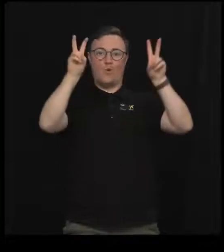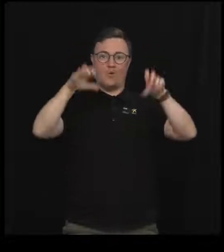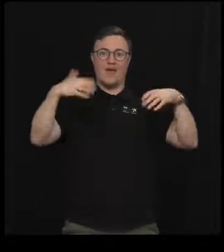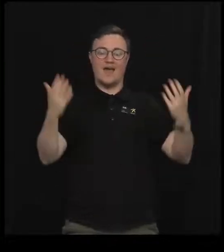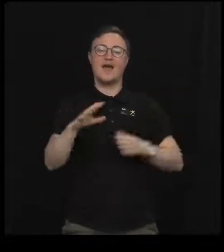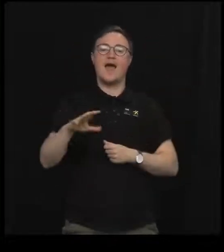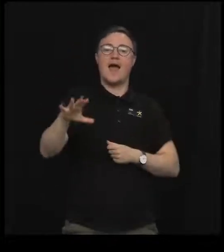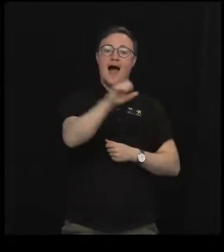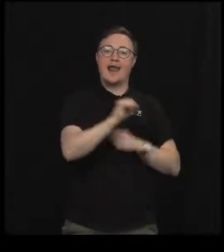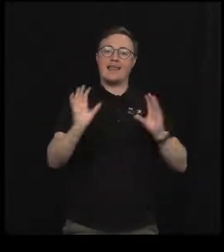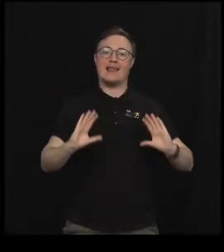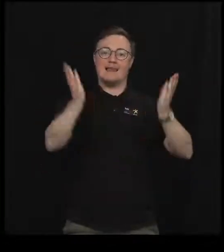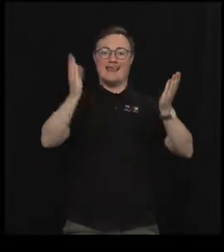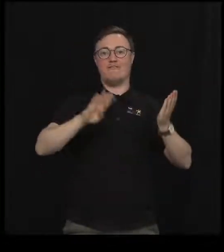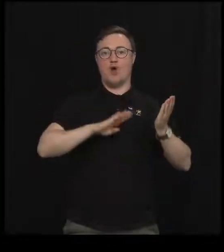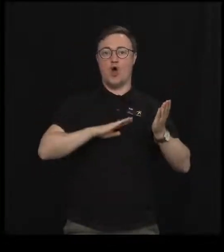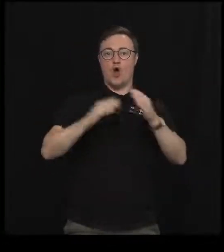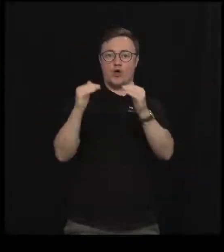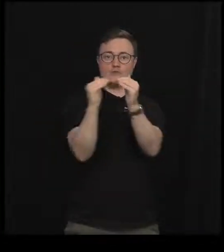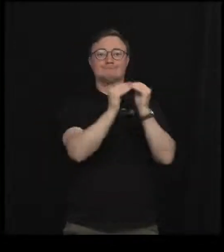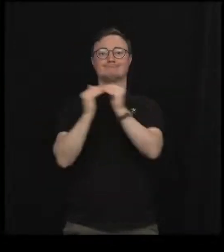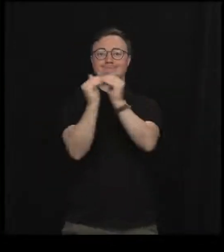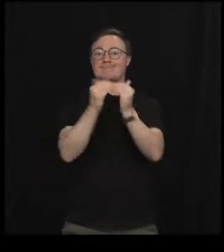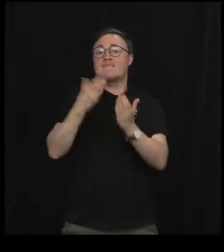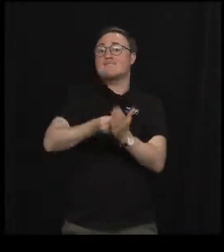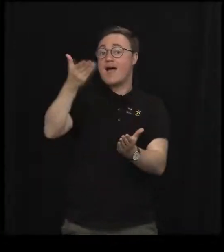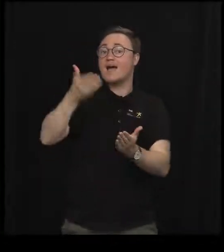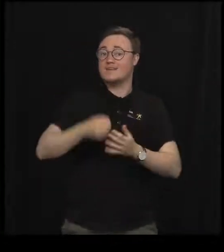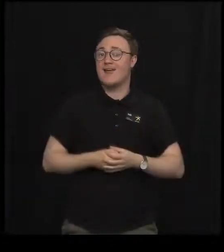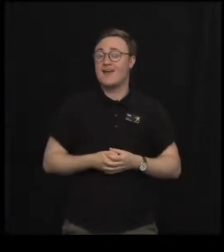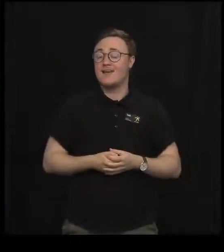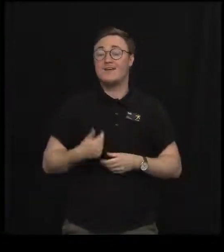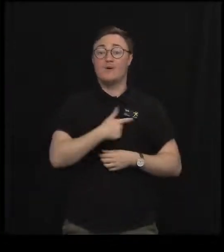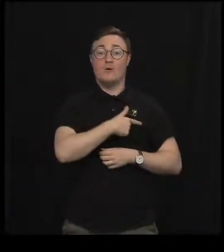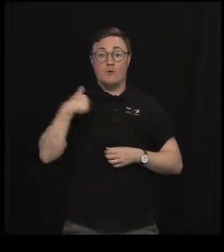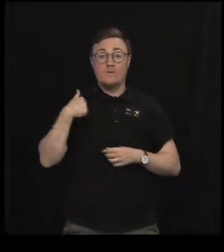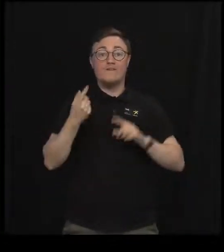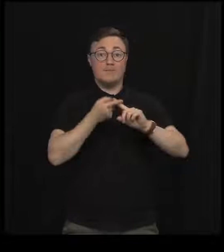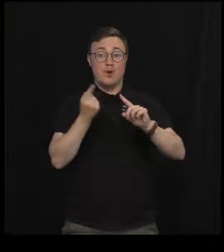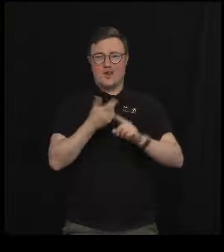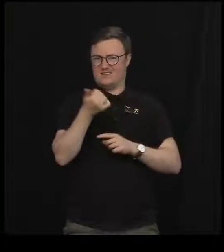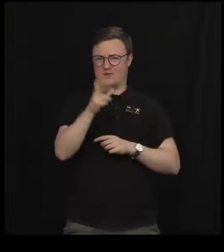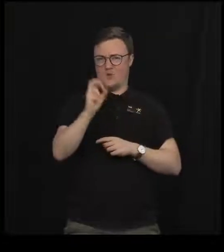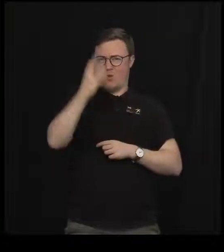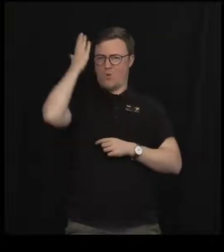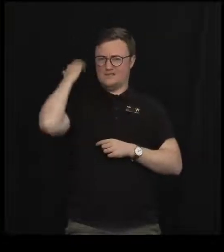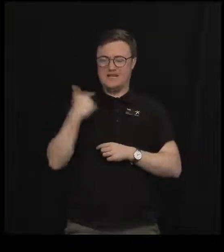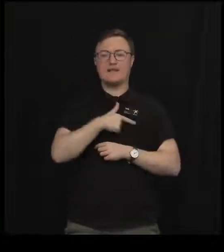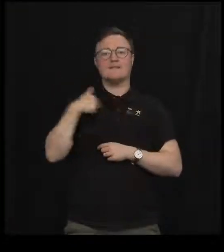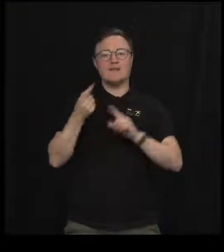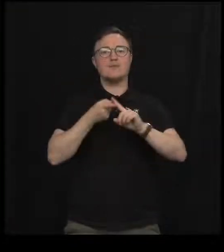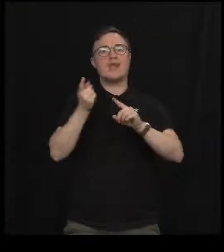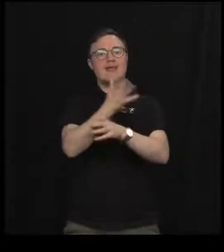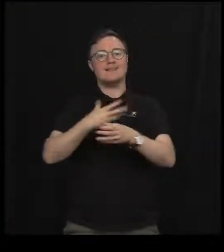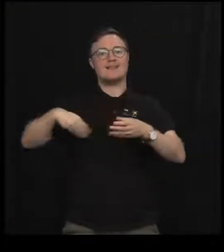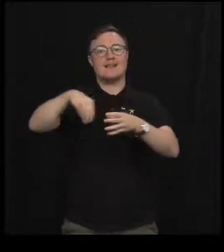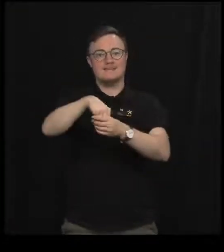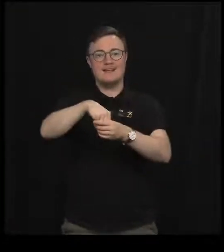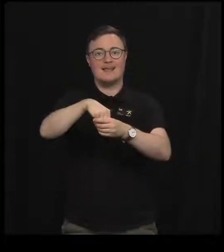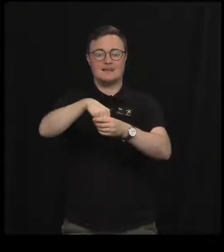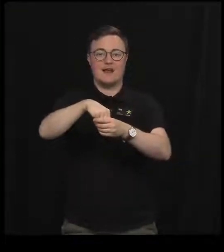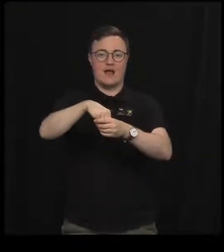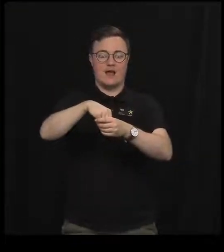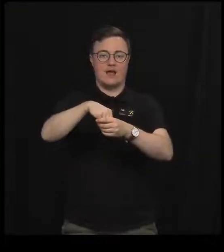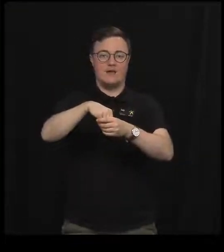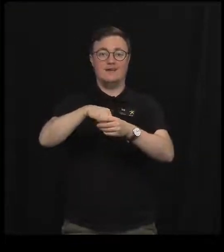all lives have equal value. And we've started a pretty deliberate process over the last couple of years to integrate what we call DEI,